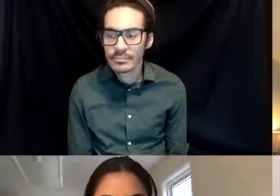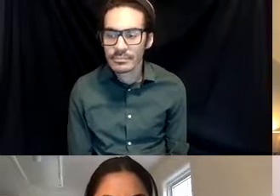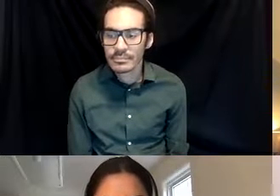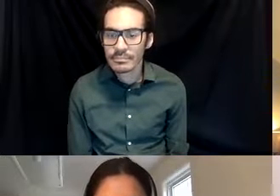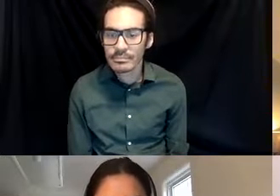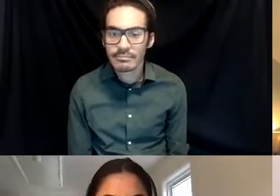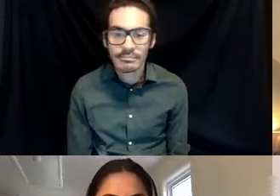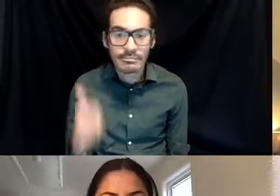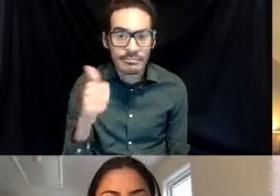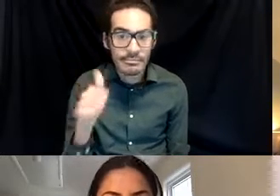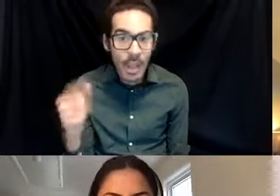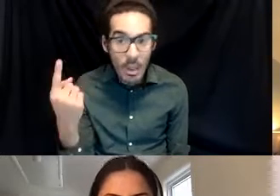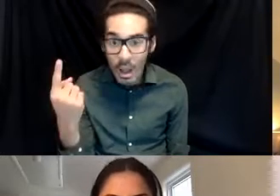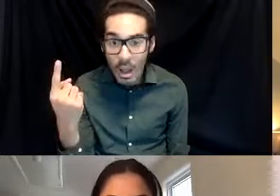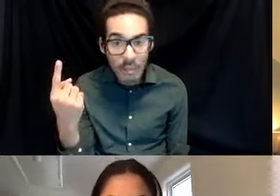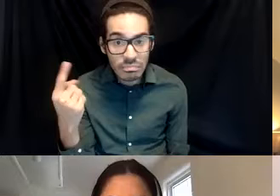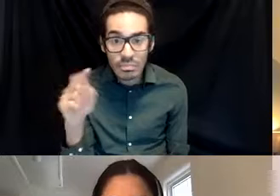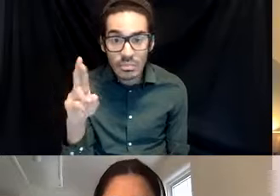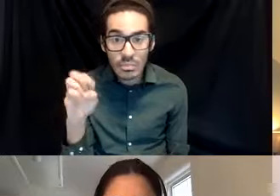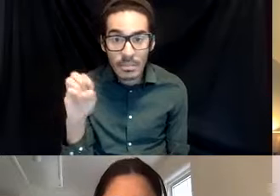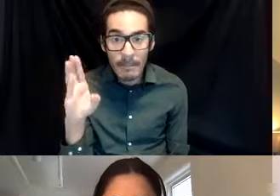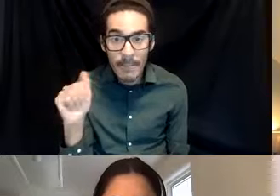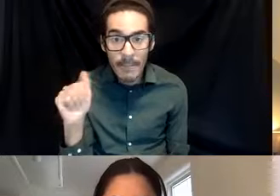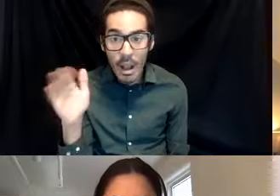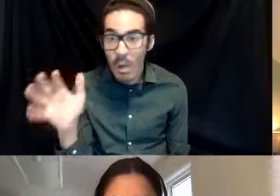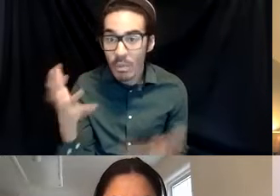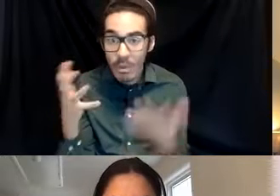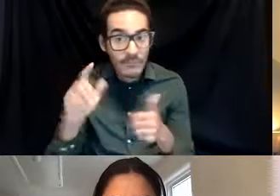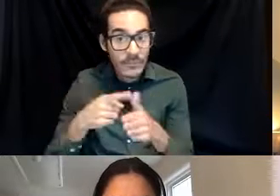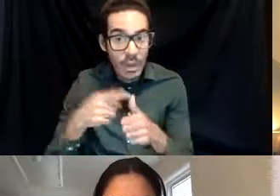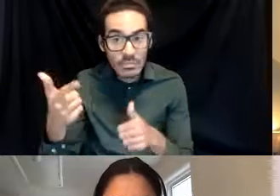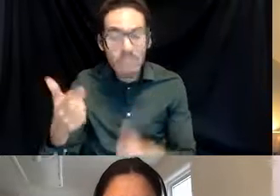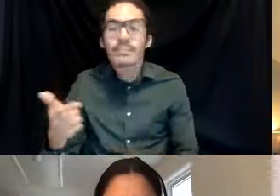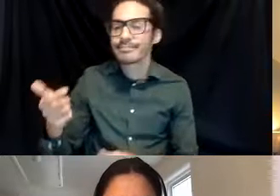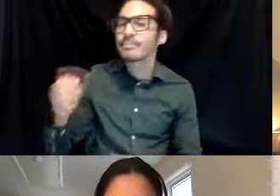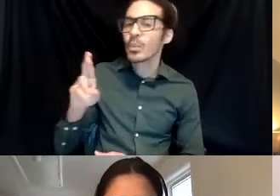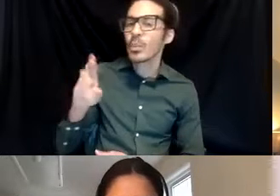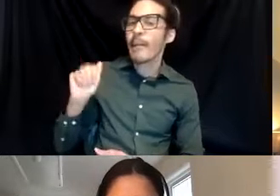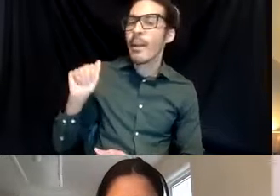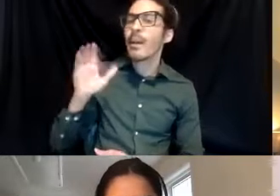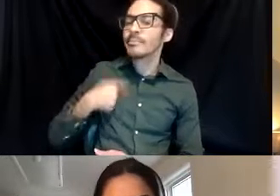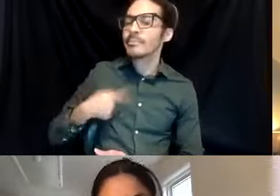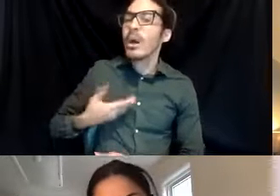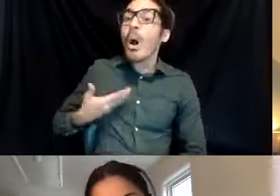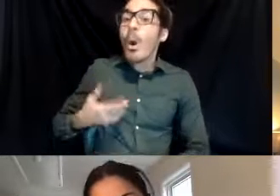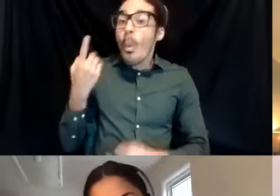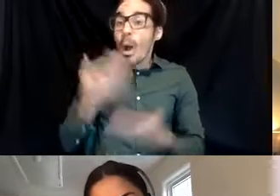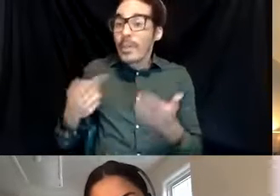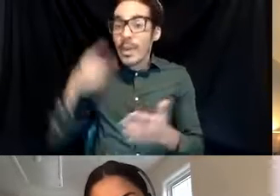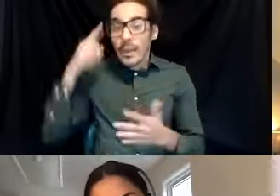Anyone? Rebecca, want to go up first? Okay, well, one thing that comes to my mind, like I said, I've been